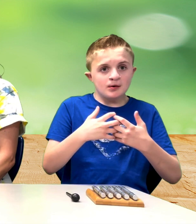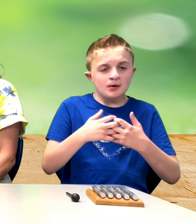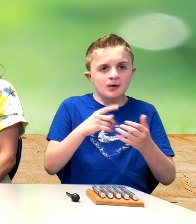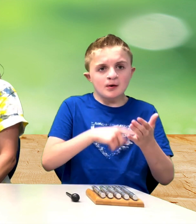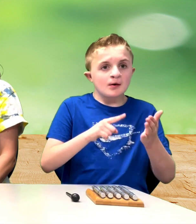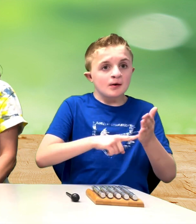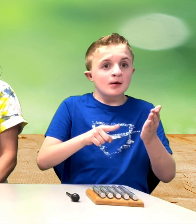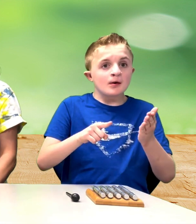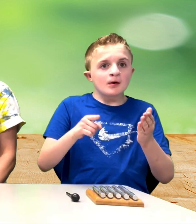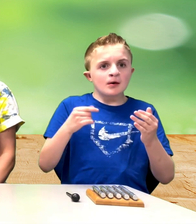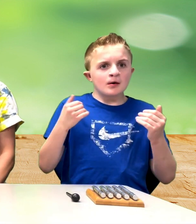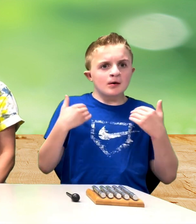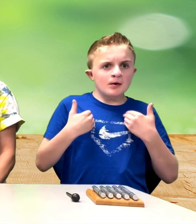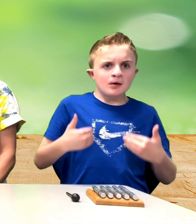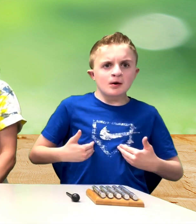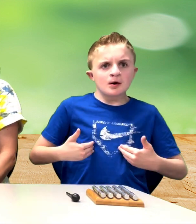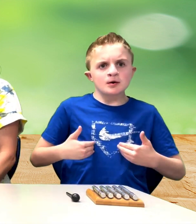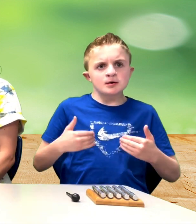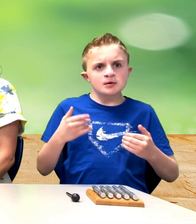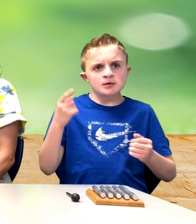the physical and